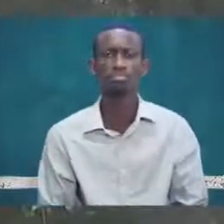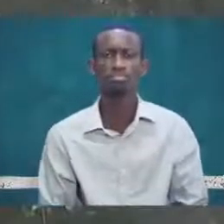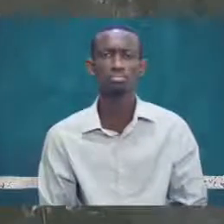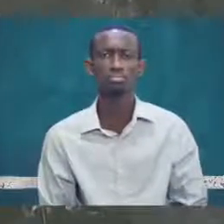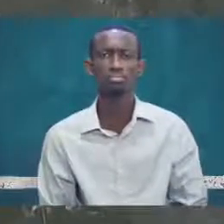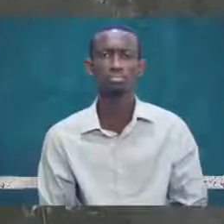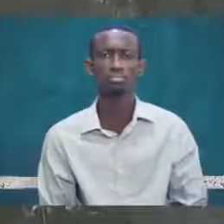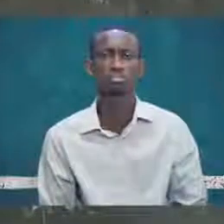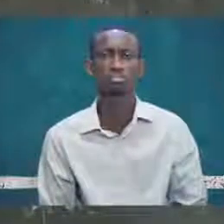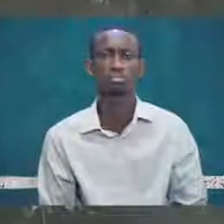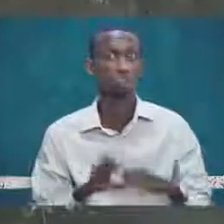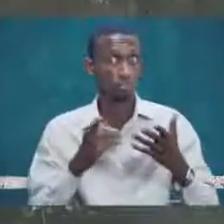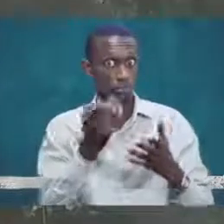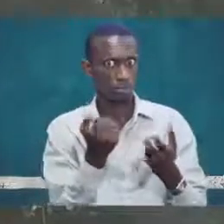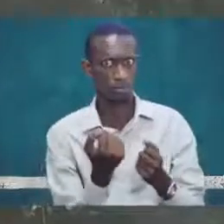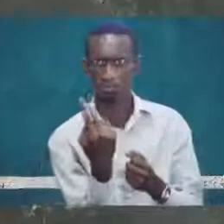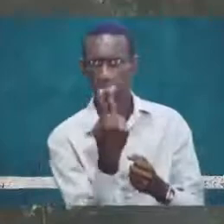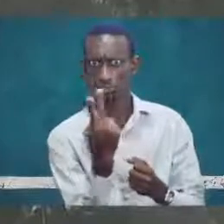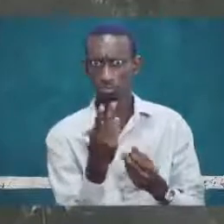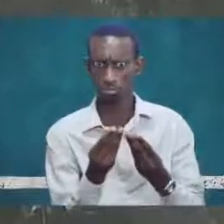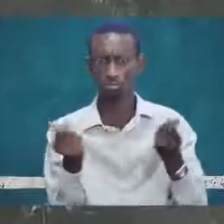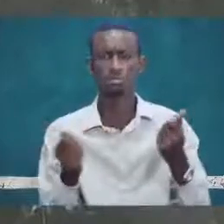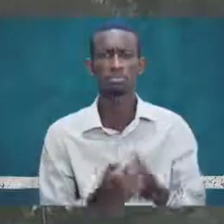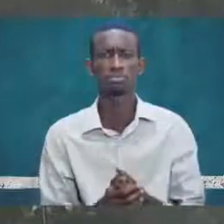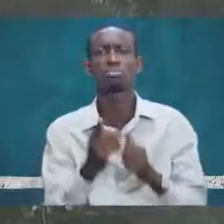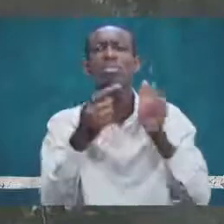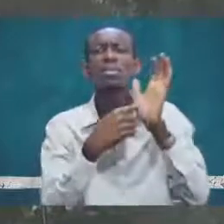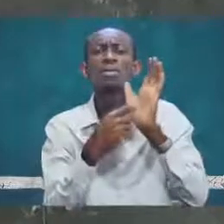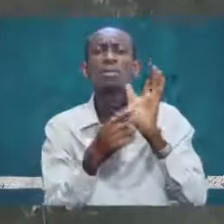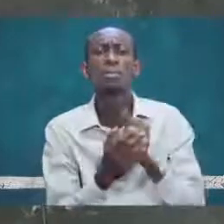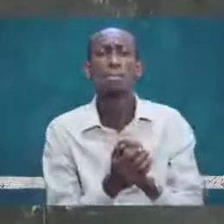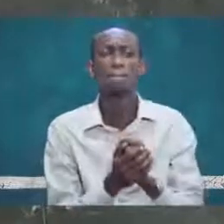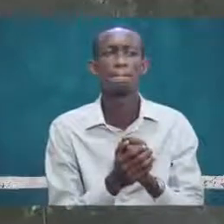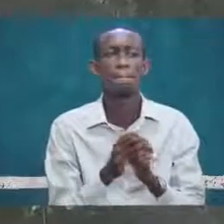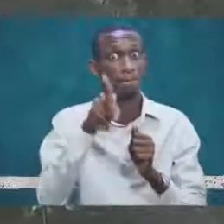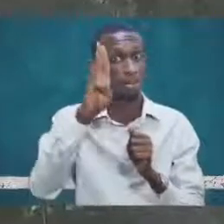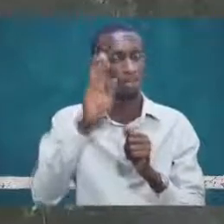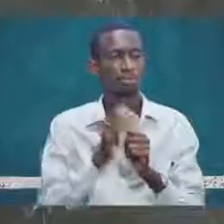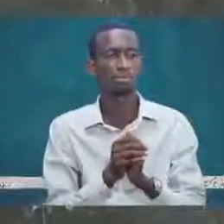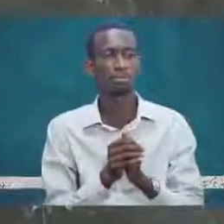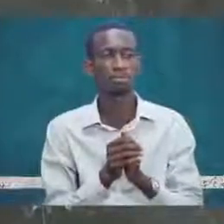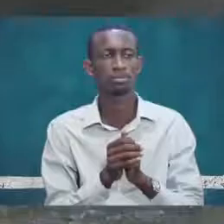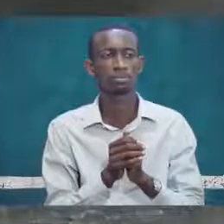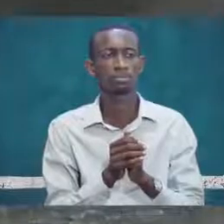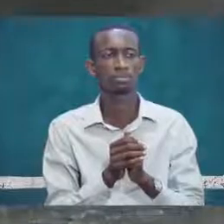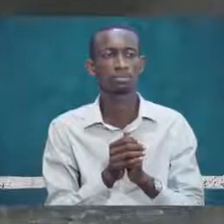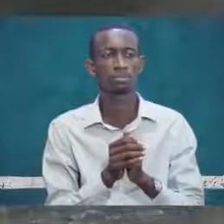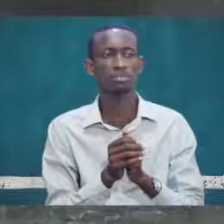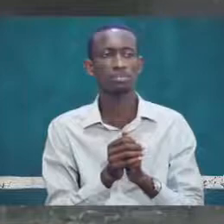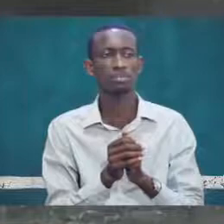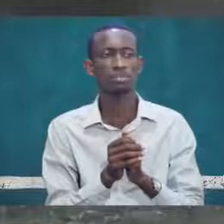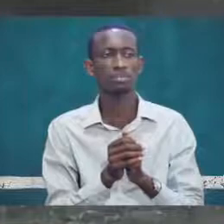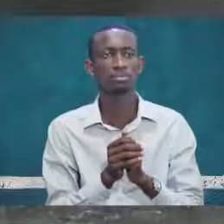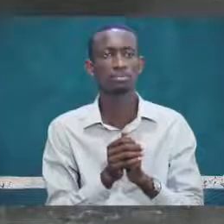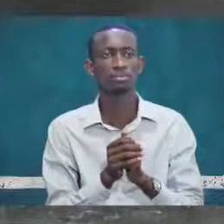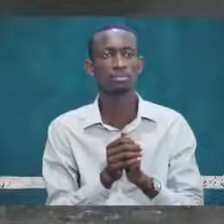We said you have two solutions. An example of lead nitrate solution